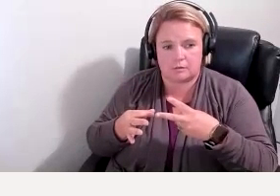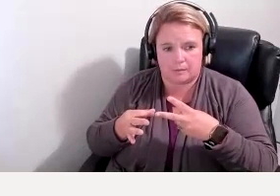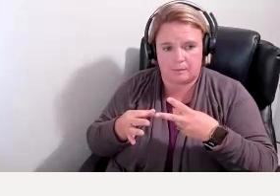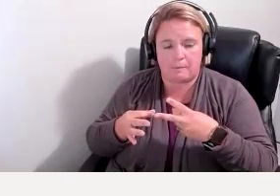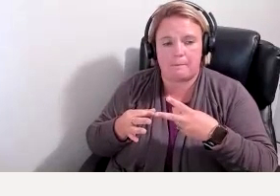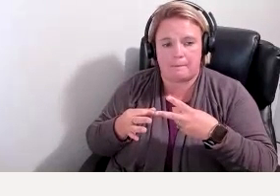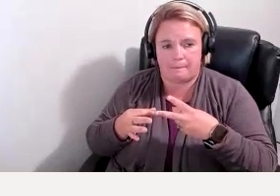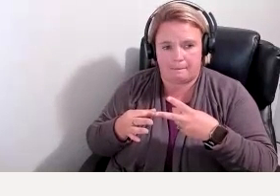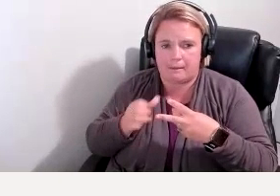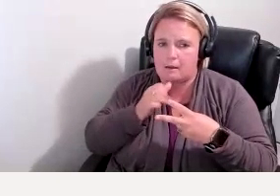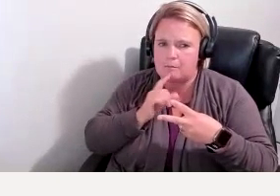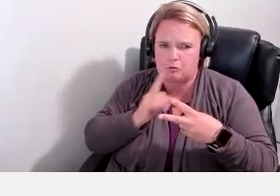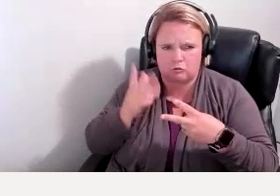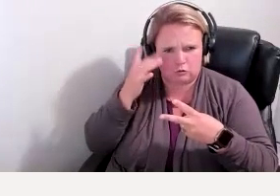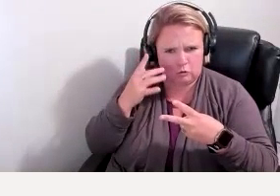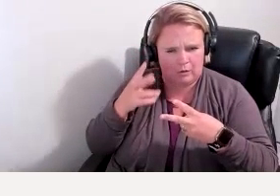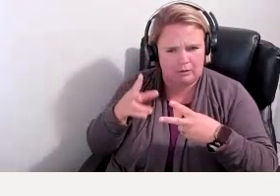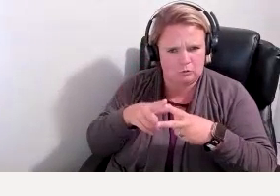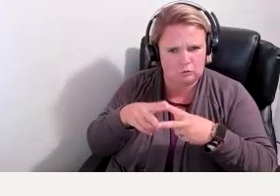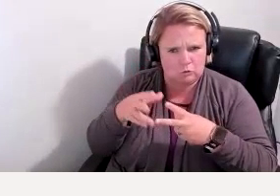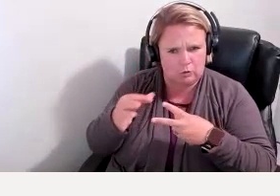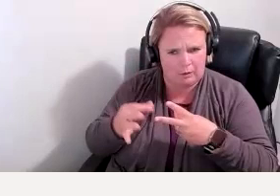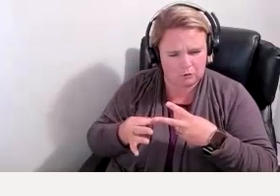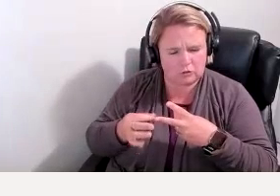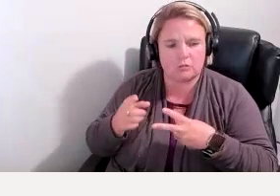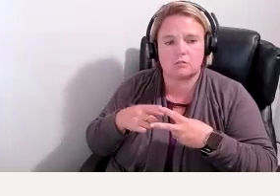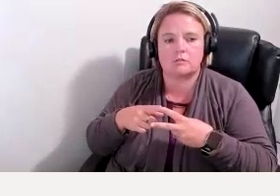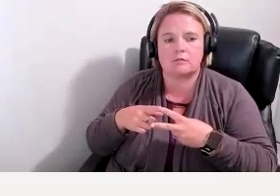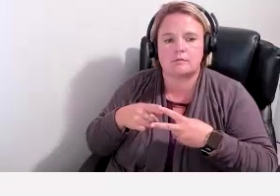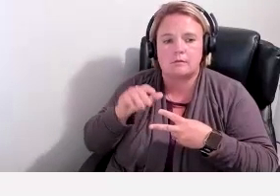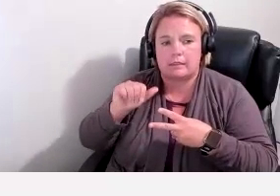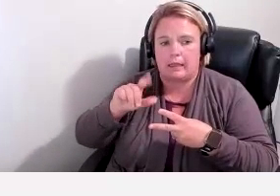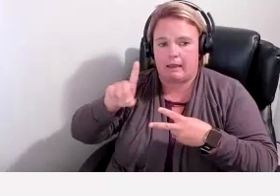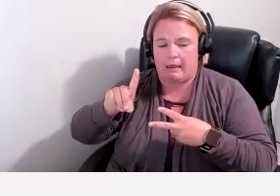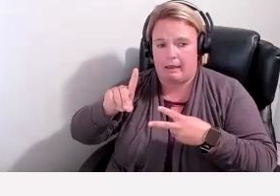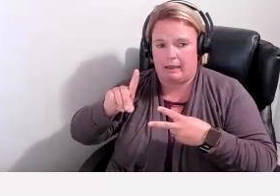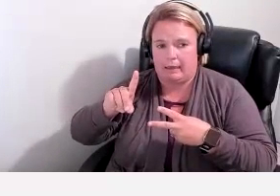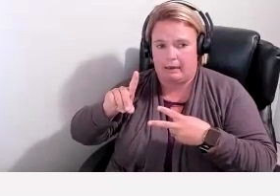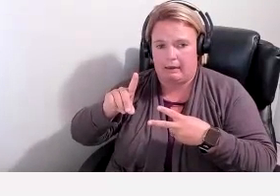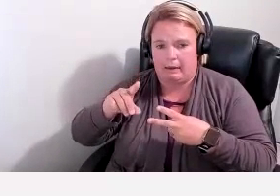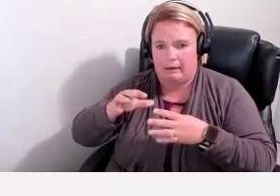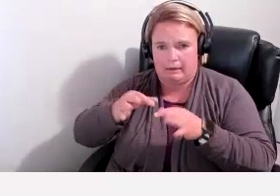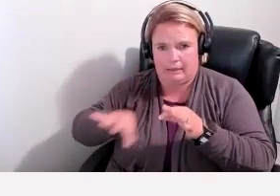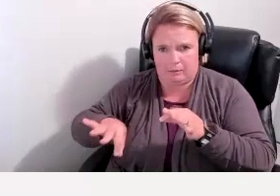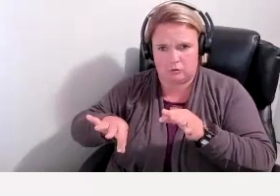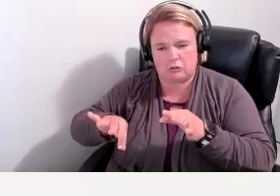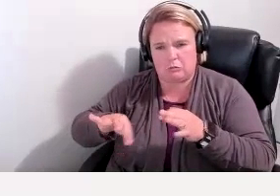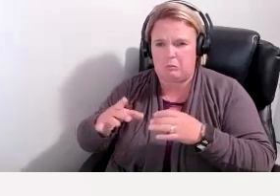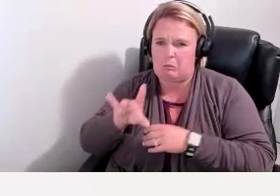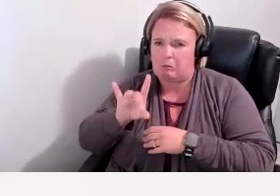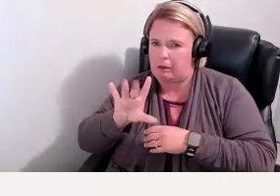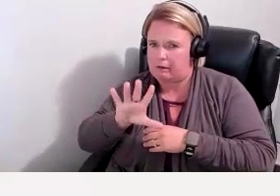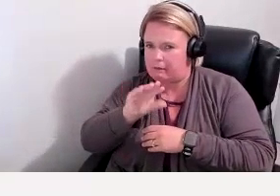really understand why there would be two options. If somebody's telling you that the AI generated captions are probably